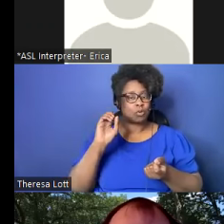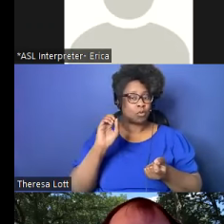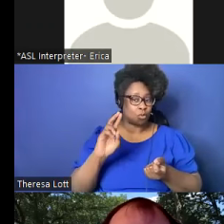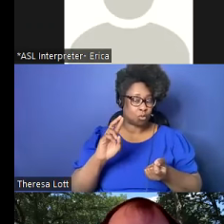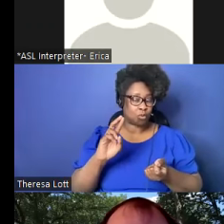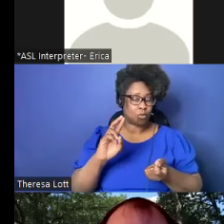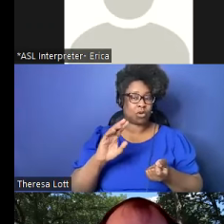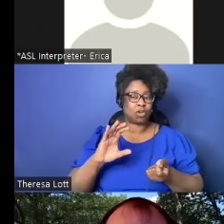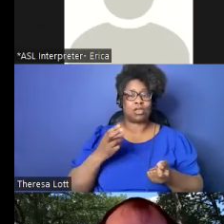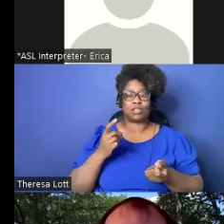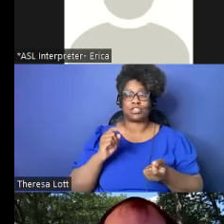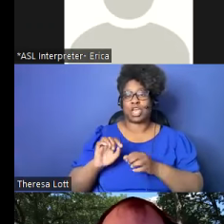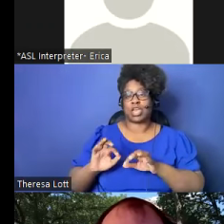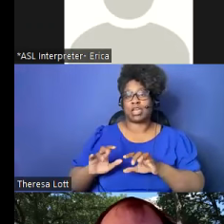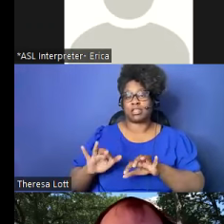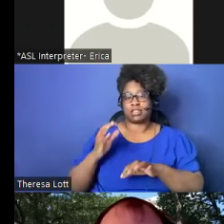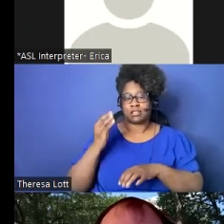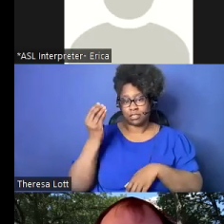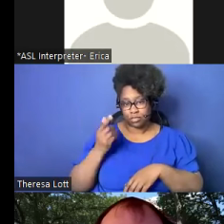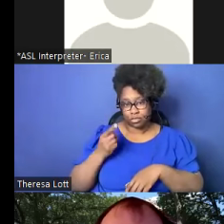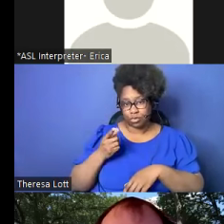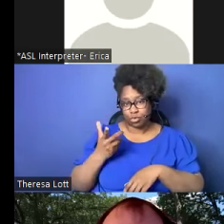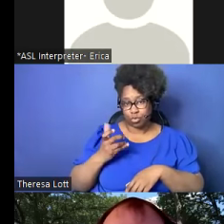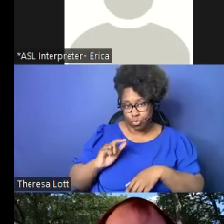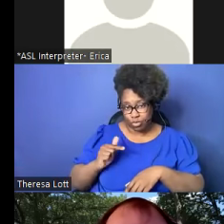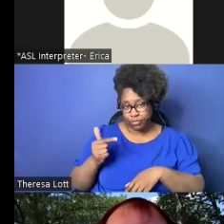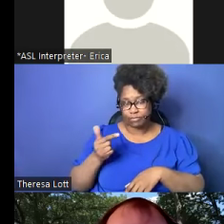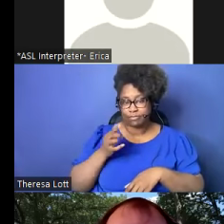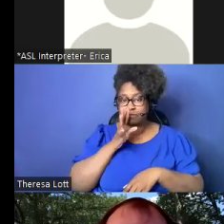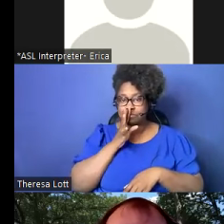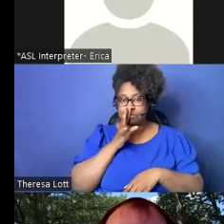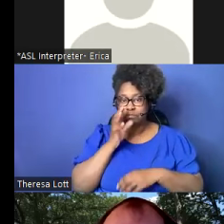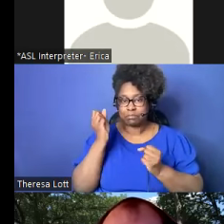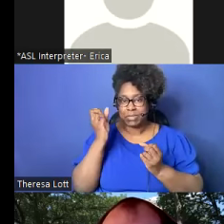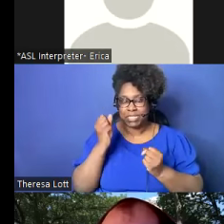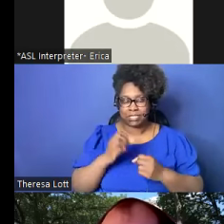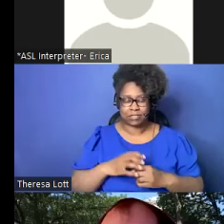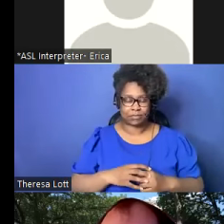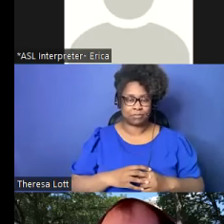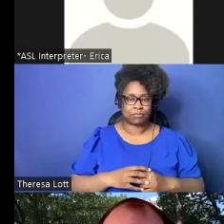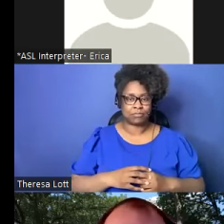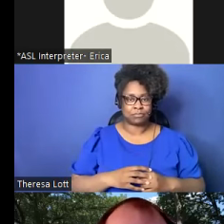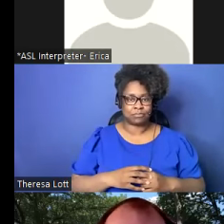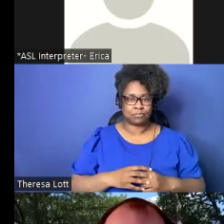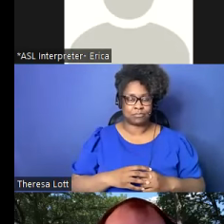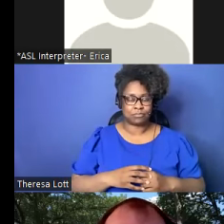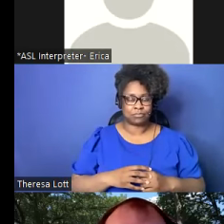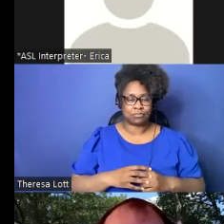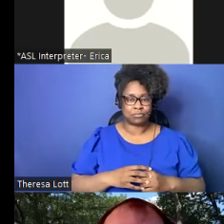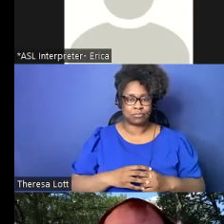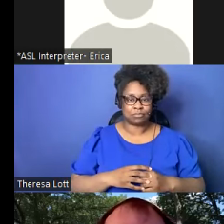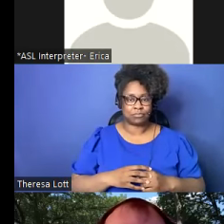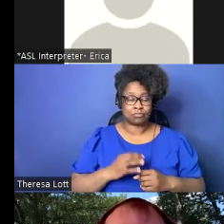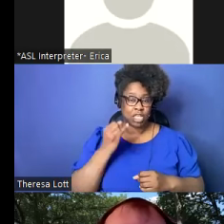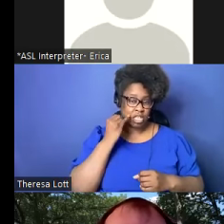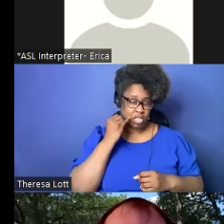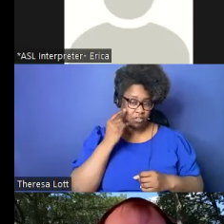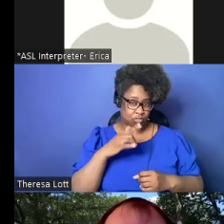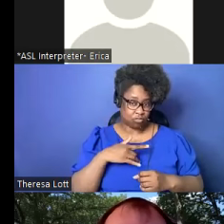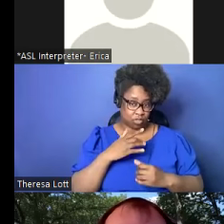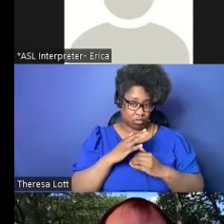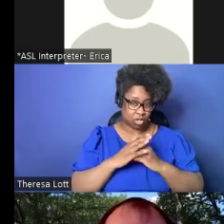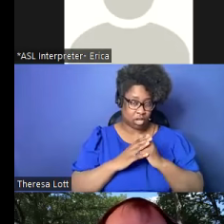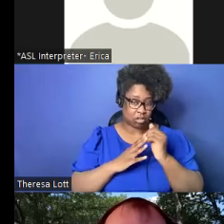in the chat box. If you'd be willing to, if you're comfortable,